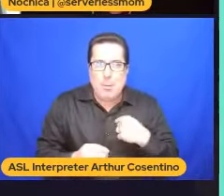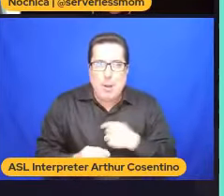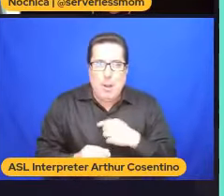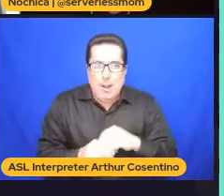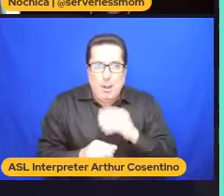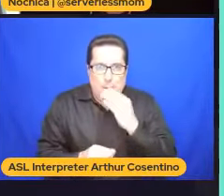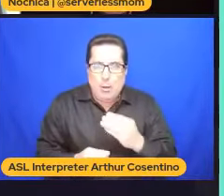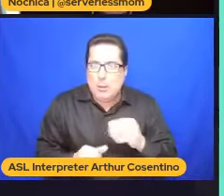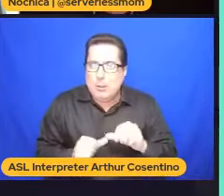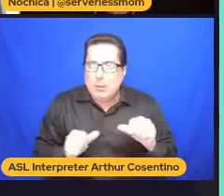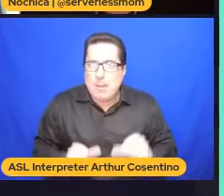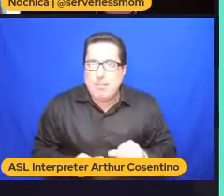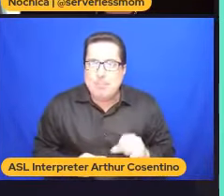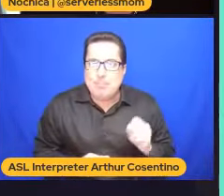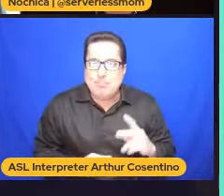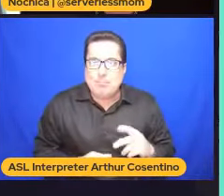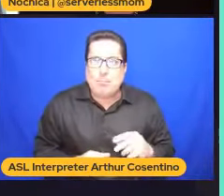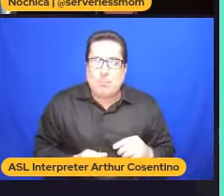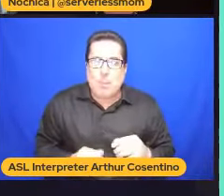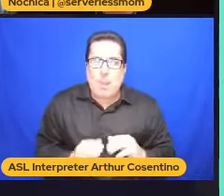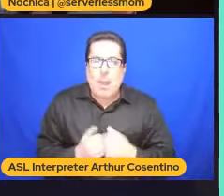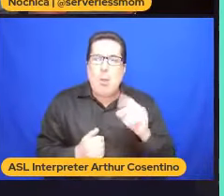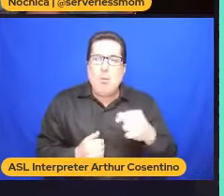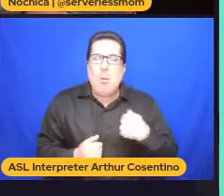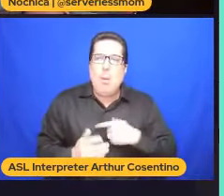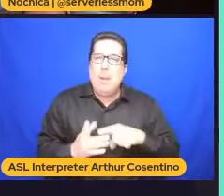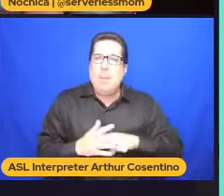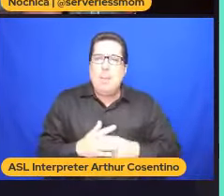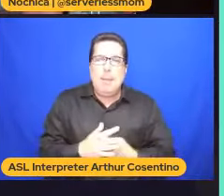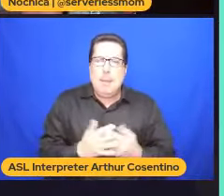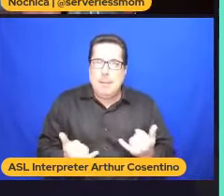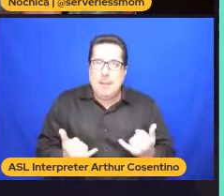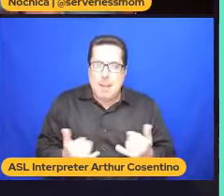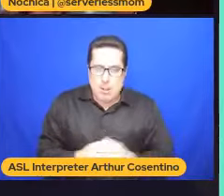Okay, so how do we begin?